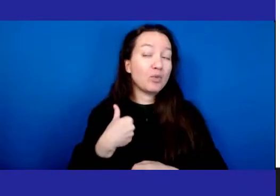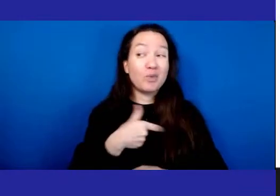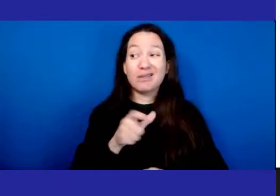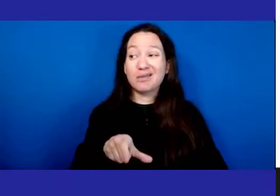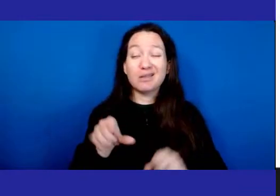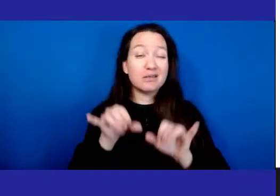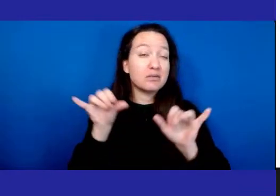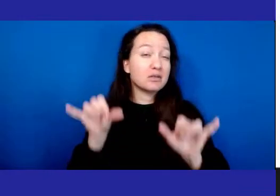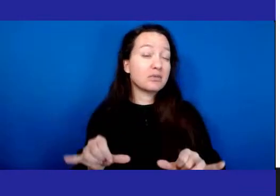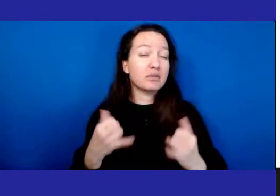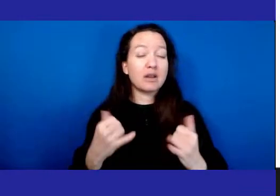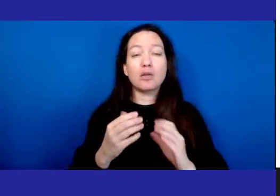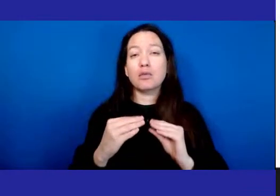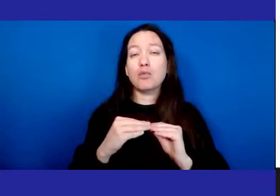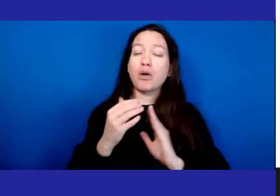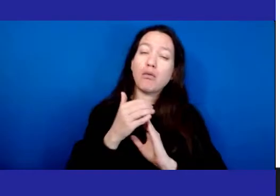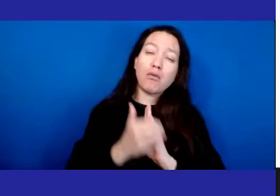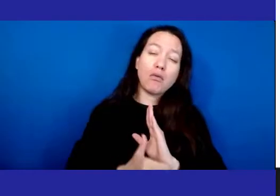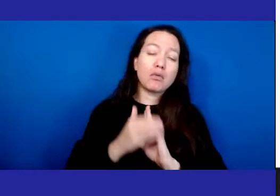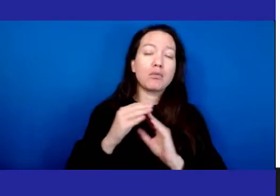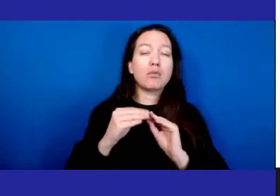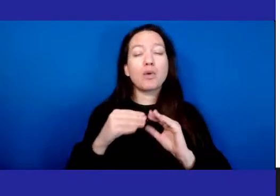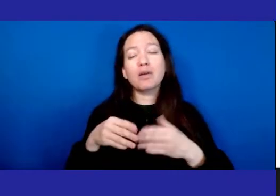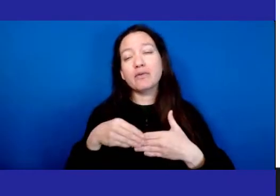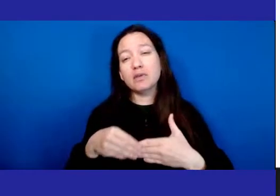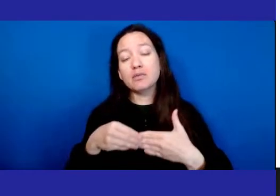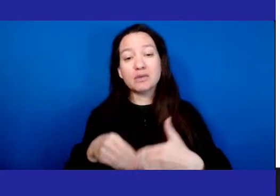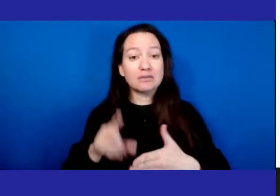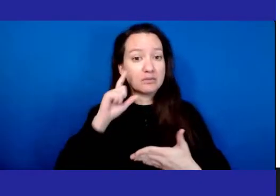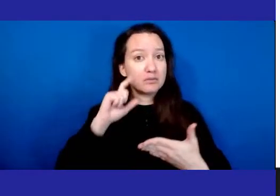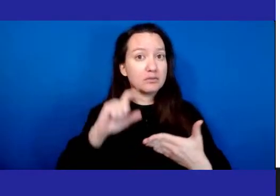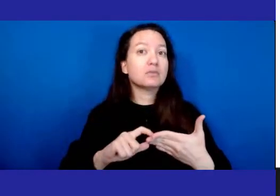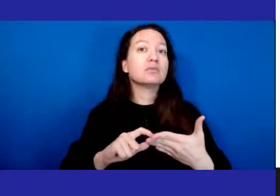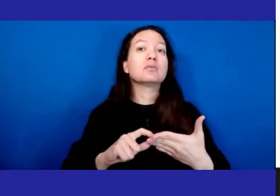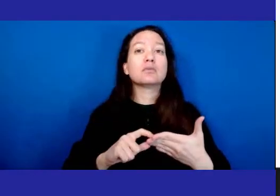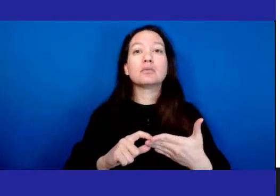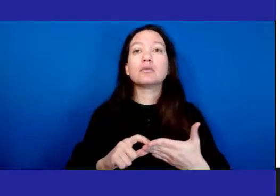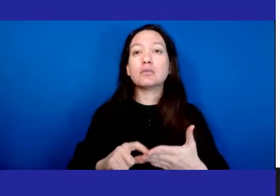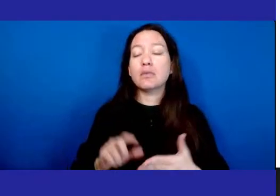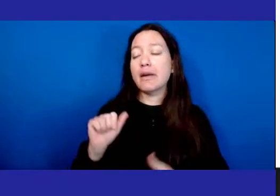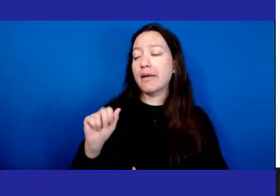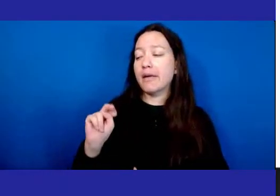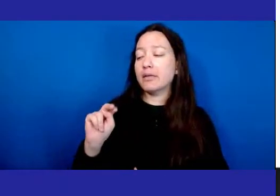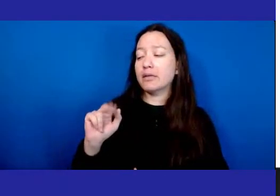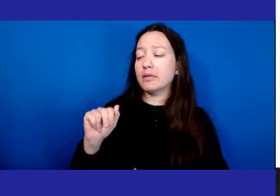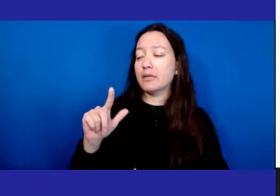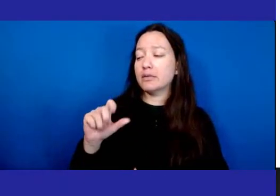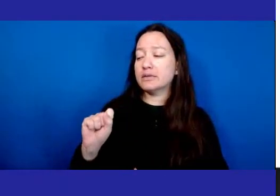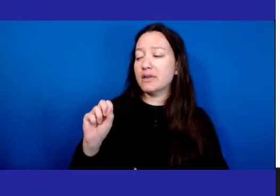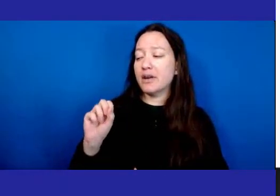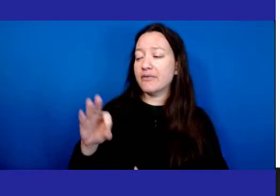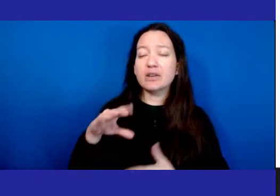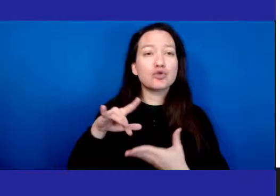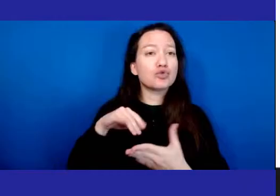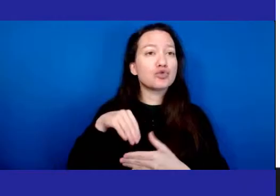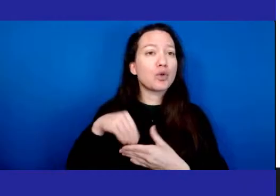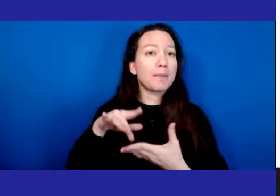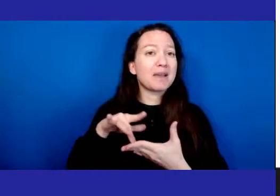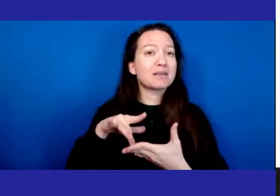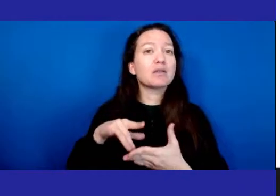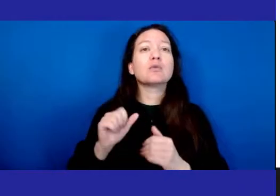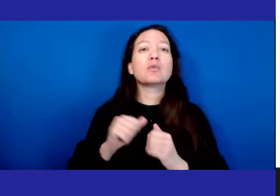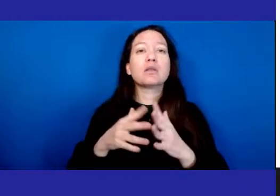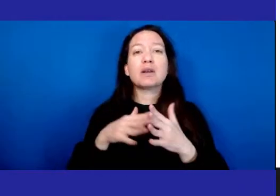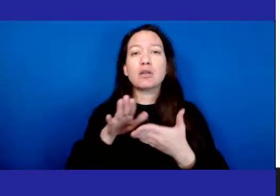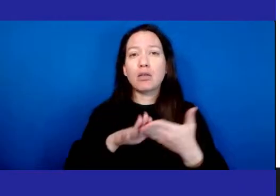more automated, more flexible. You may have seen the Annals of Internal Medicine that just came out with the American College of Physicians talking